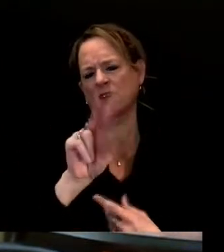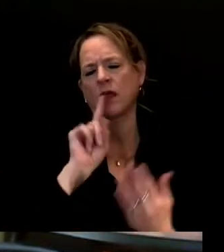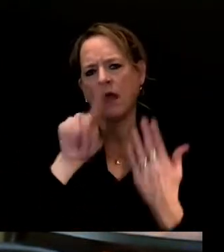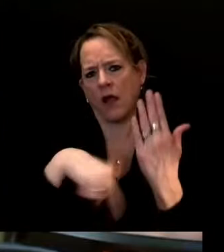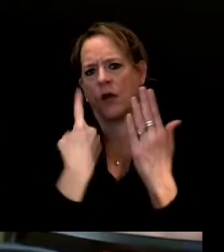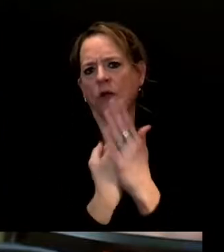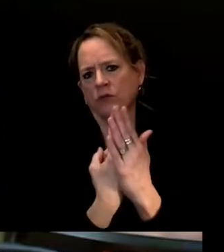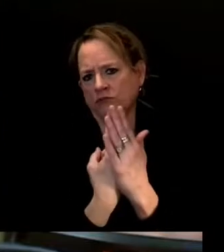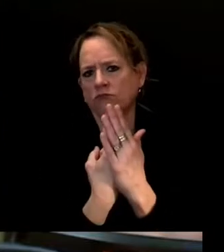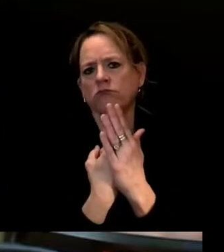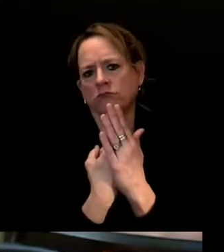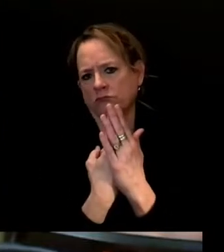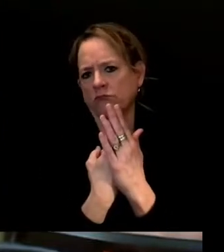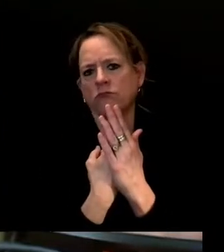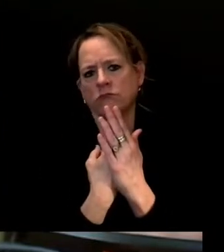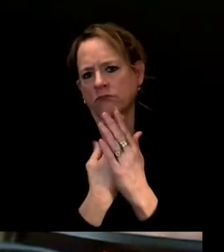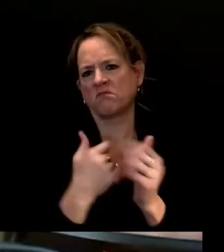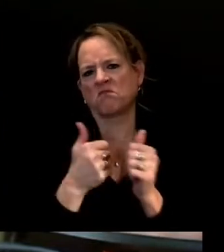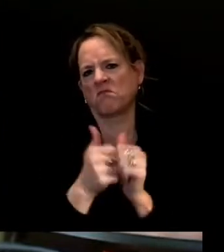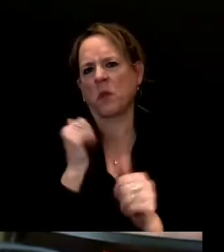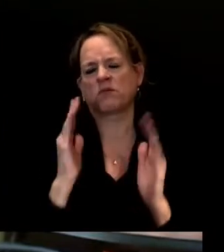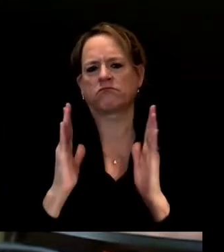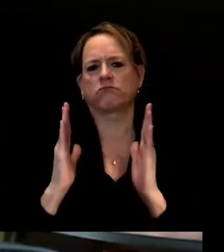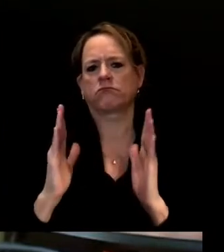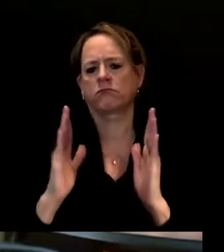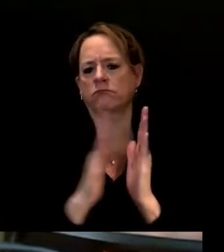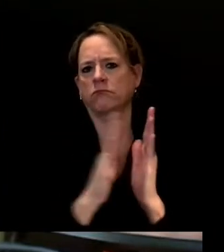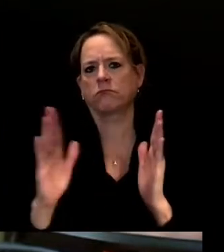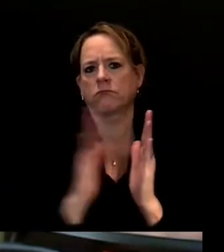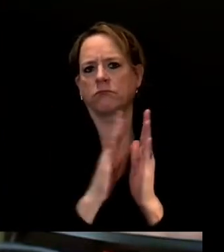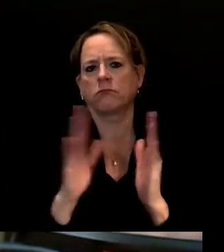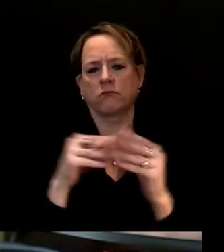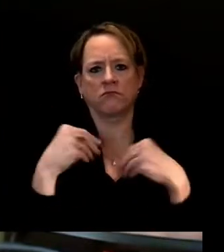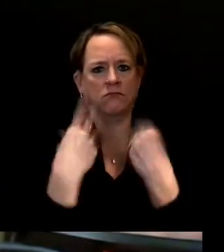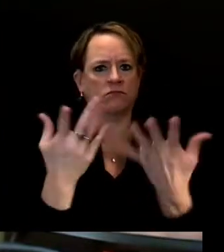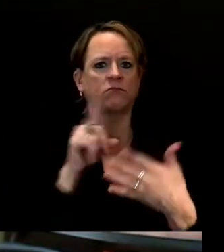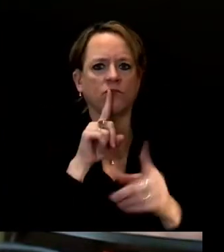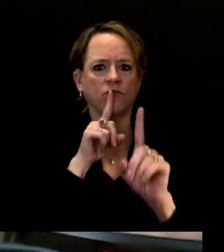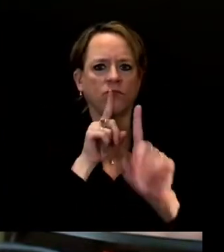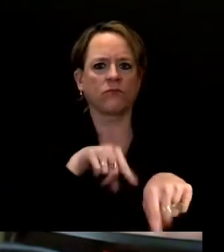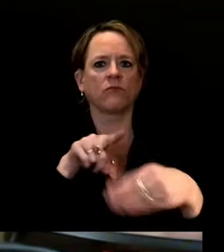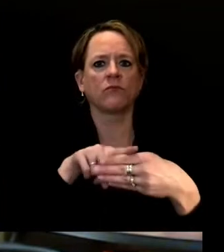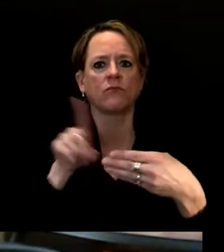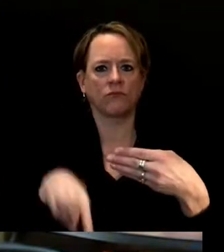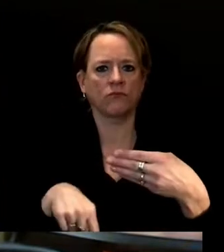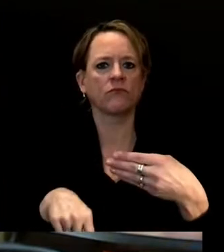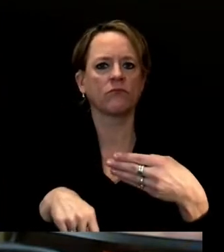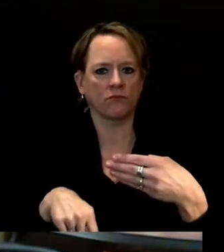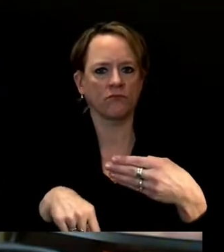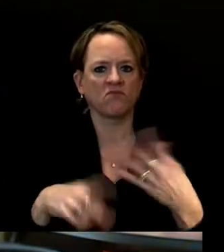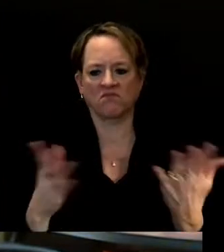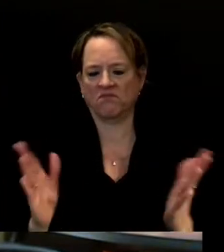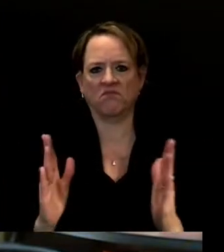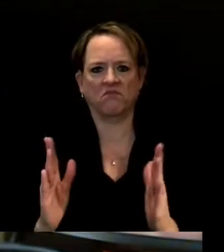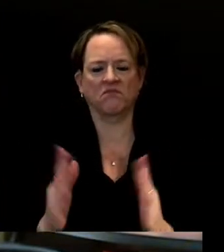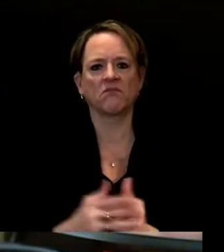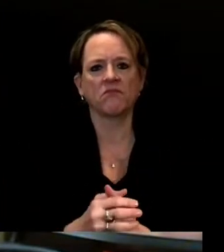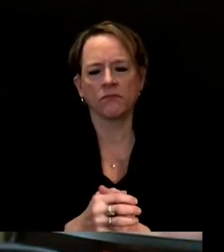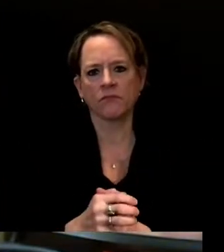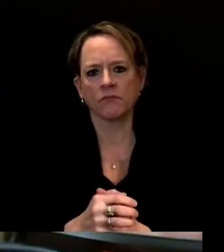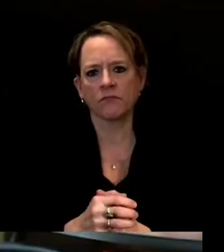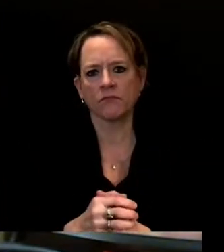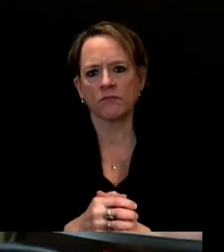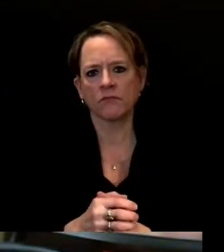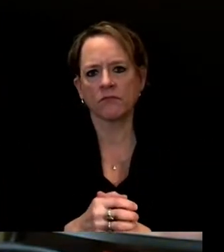we're still really in that 1 to 3 day window. The reality of it is that this is a matter of volume.